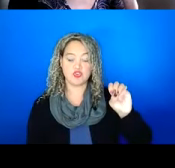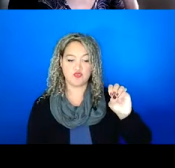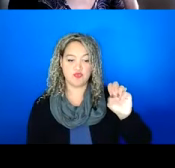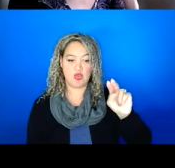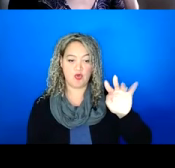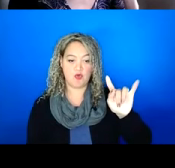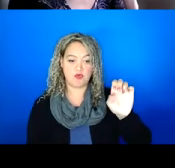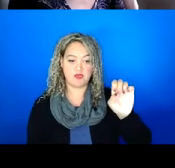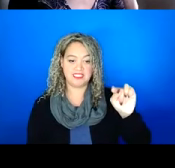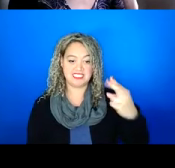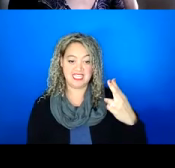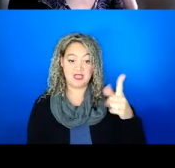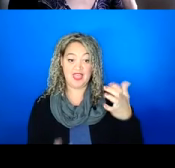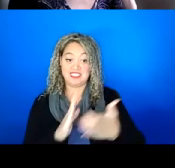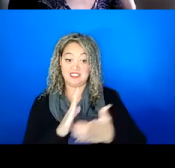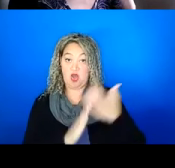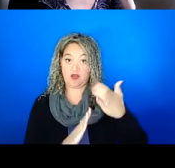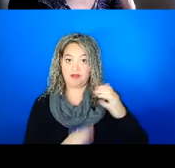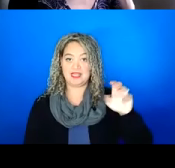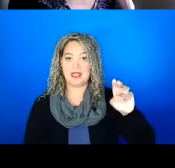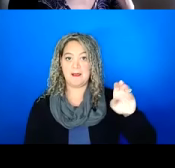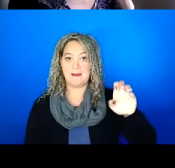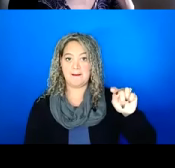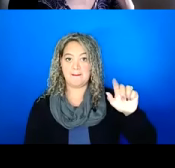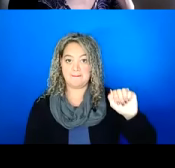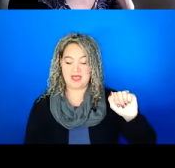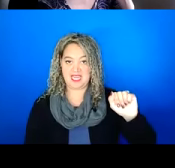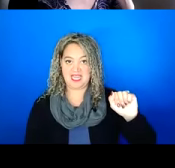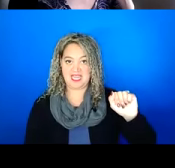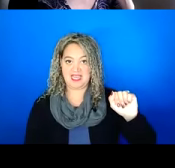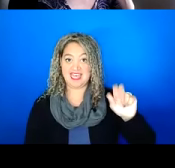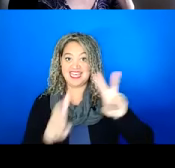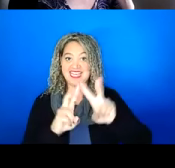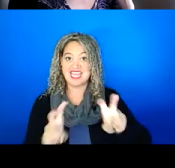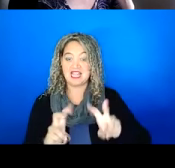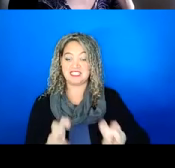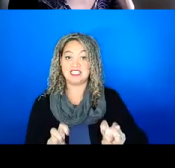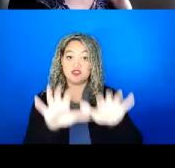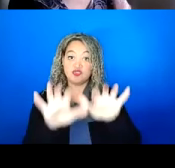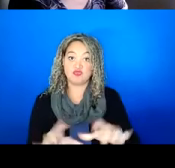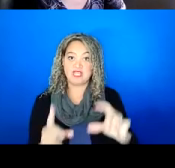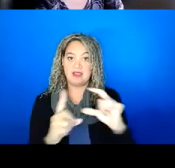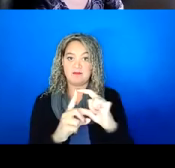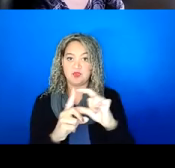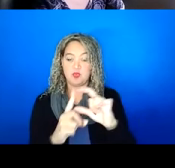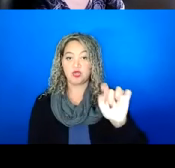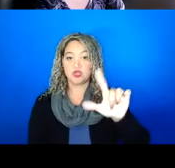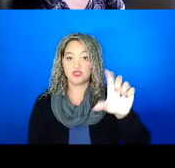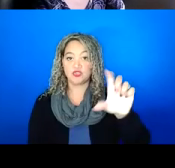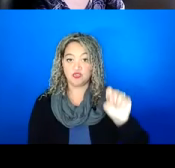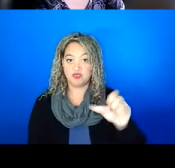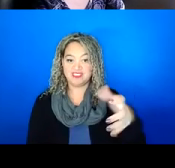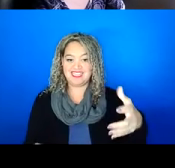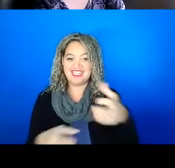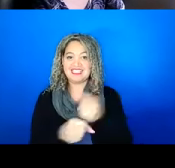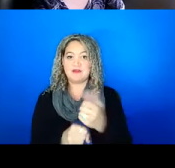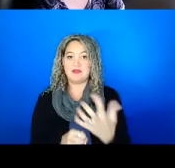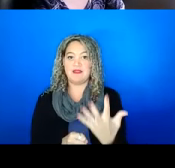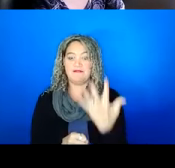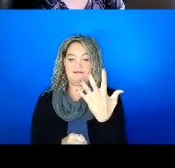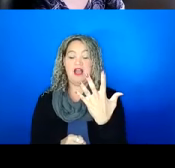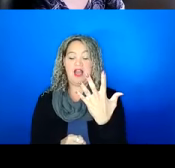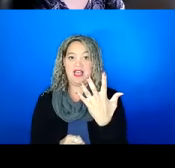an automated meta-analysis. You pop in the word tools and it summarized findings from